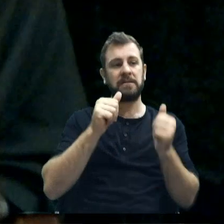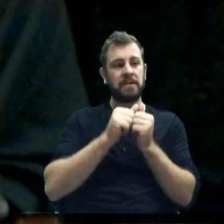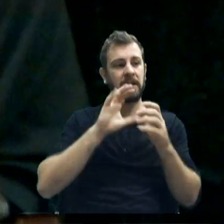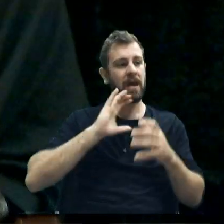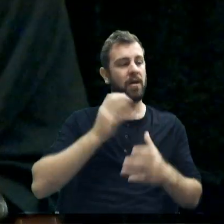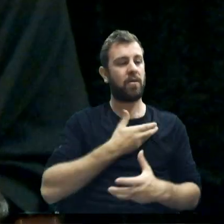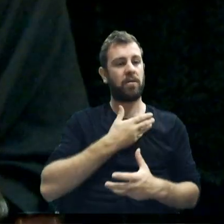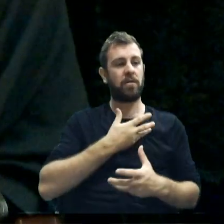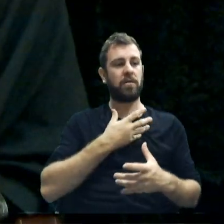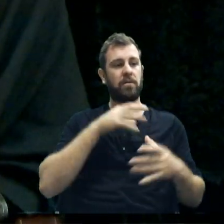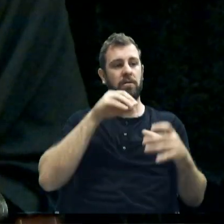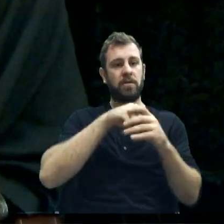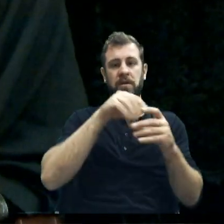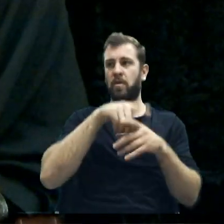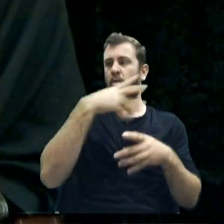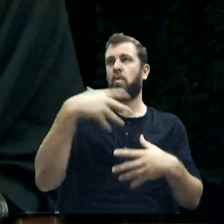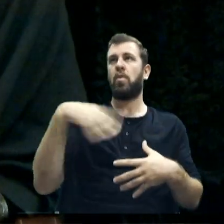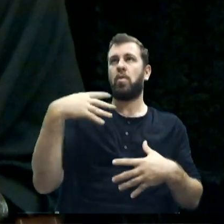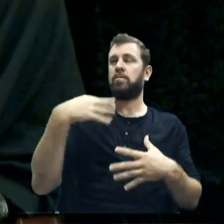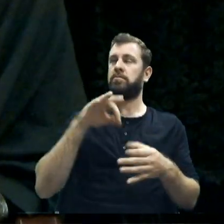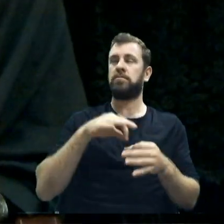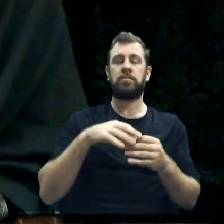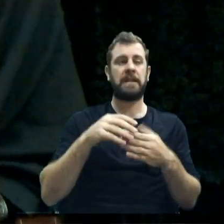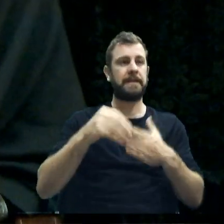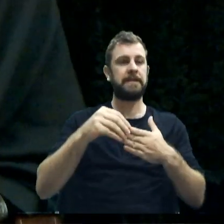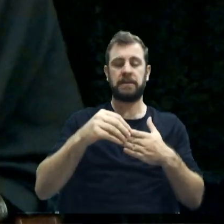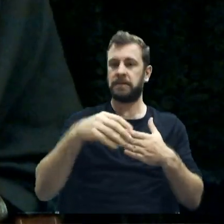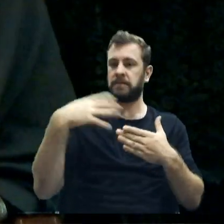was Mr. Piety.